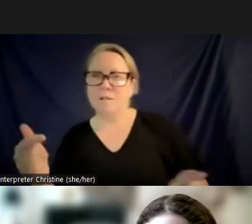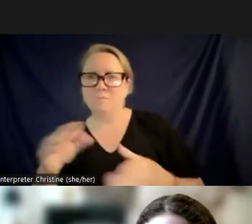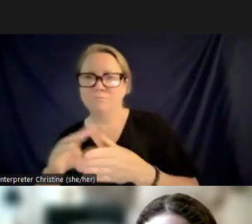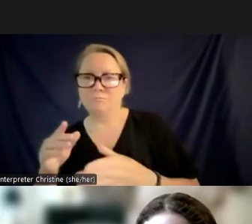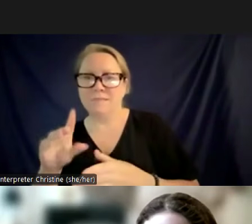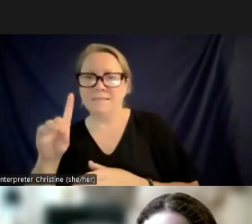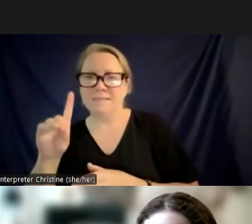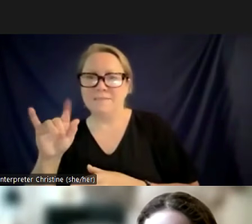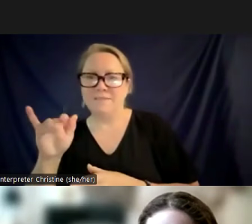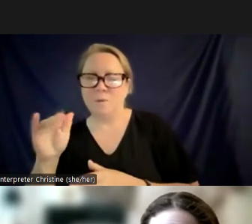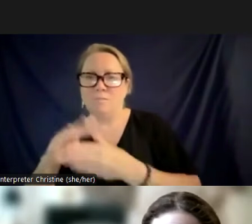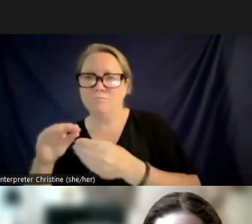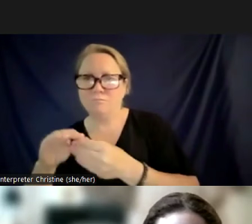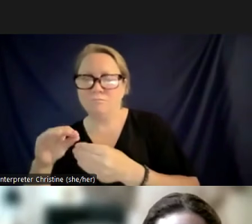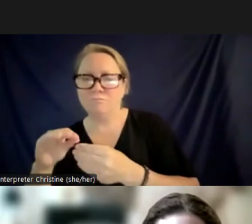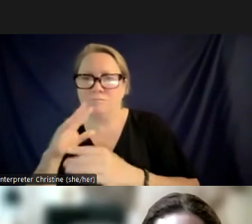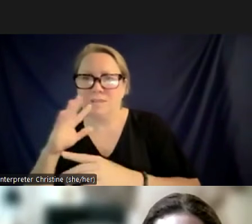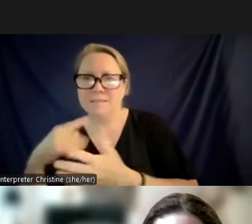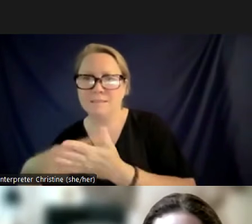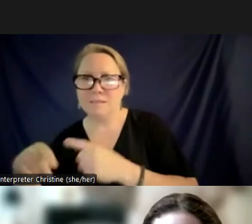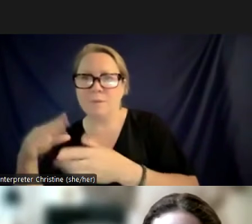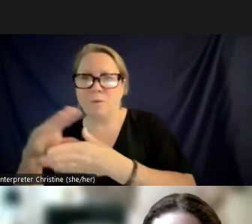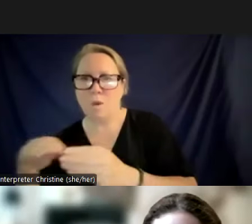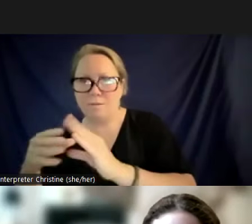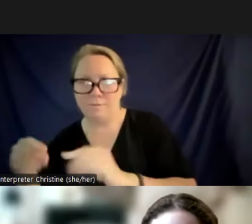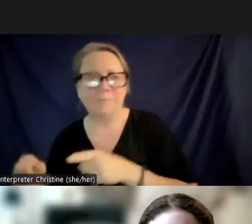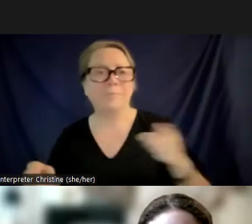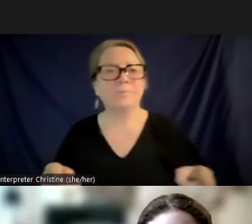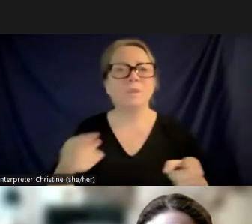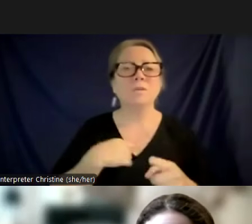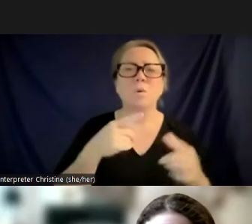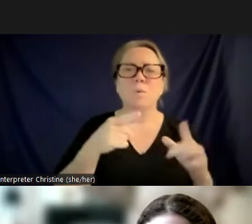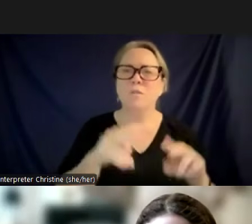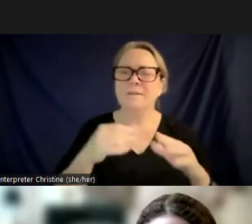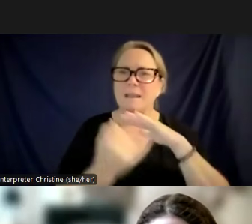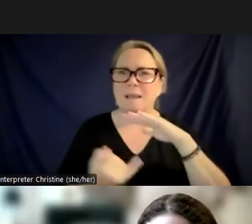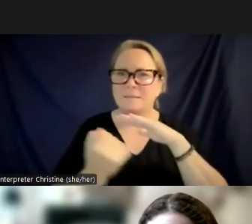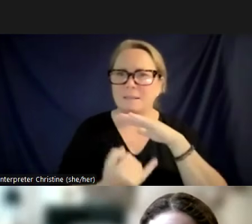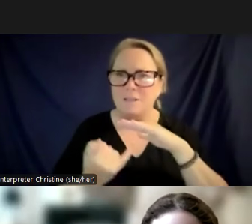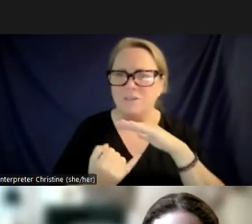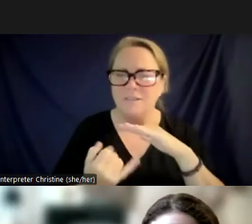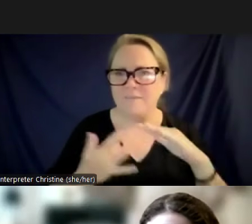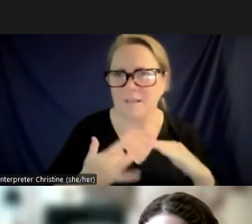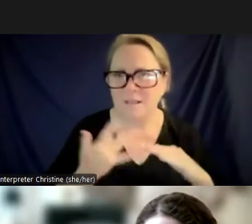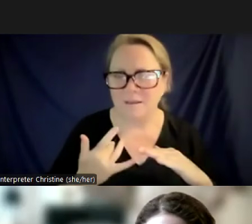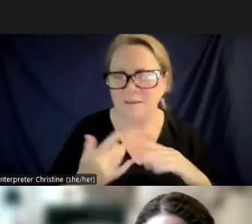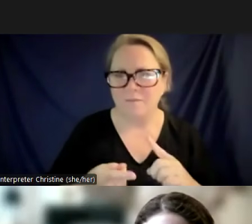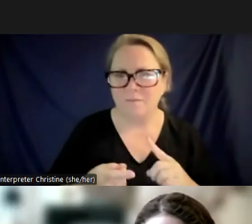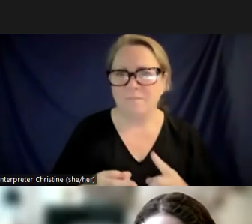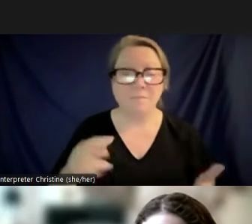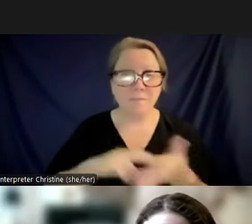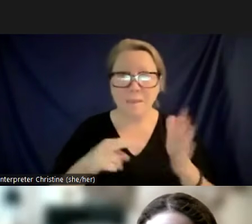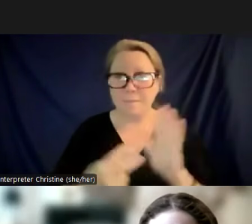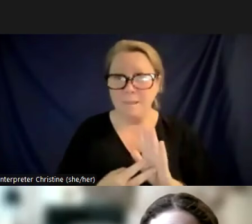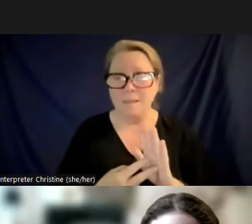qualitative findings. So using the survey data, we first looked at feelings of isolation from others, which meant in the